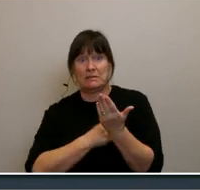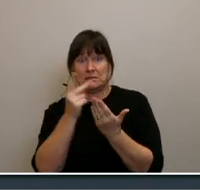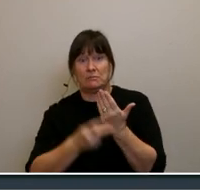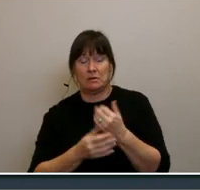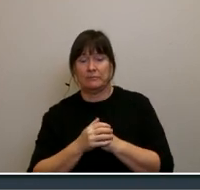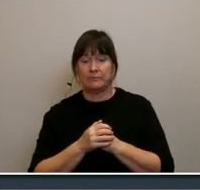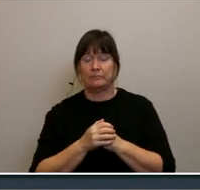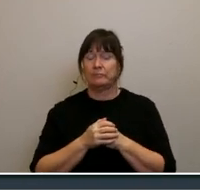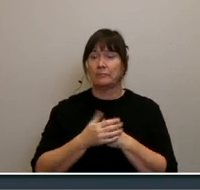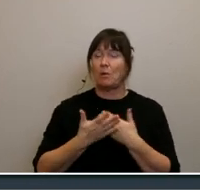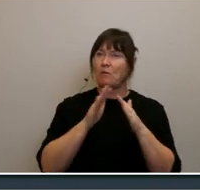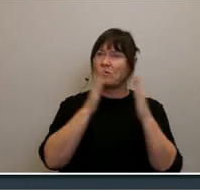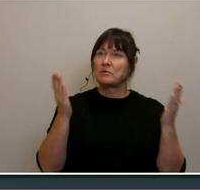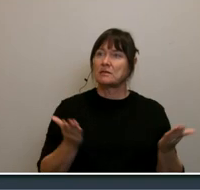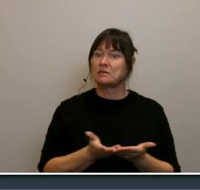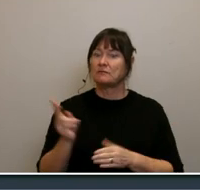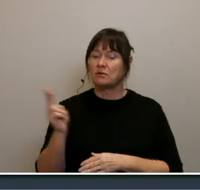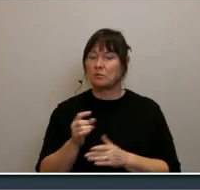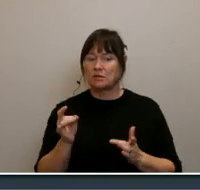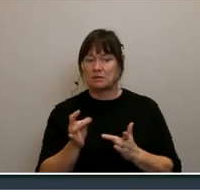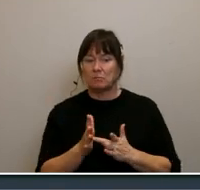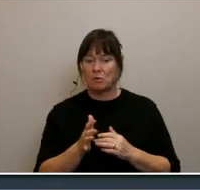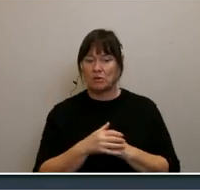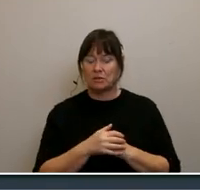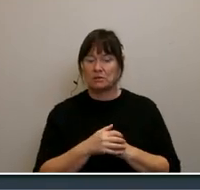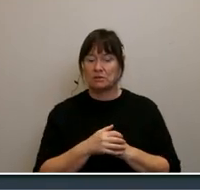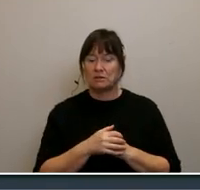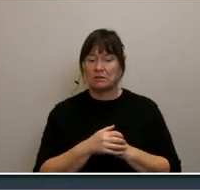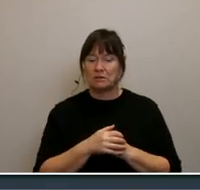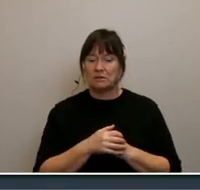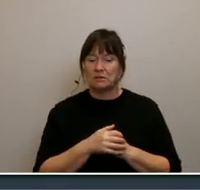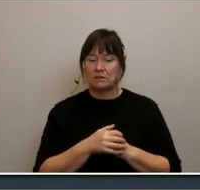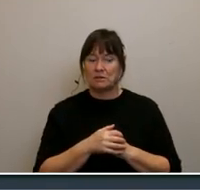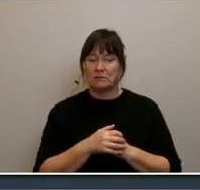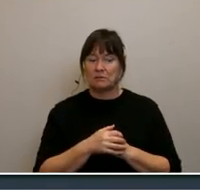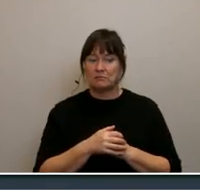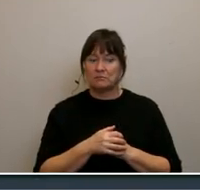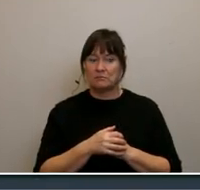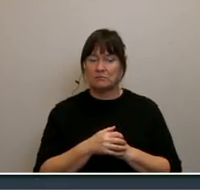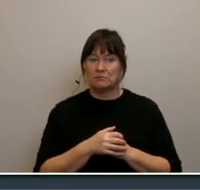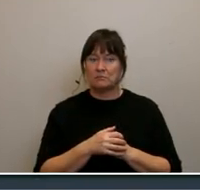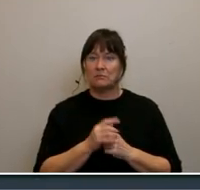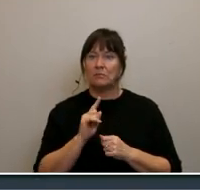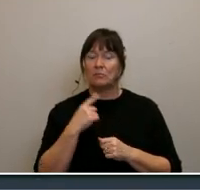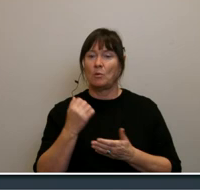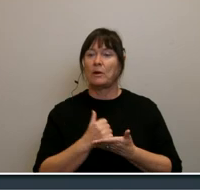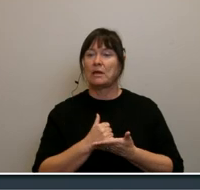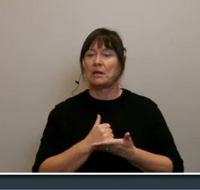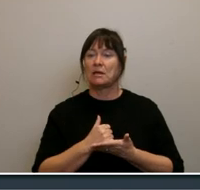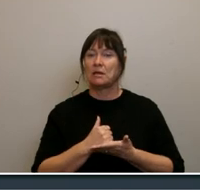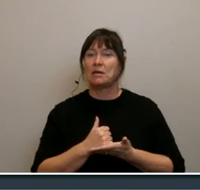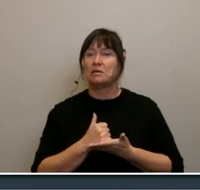holistic point of view, I think it's really important that we are supporting